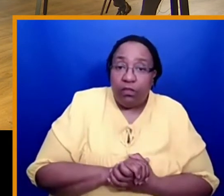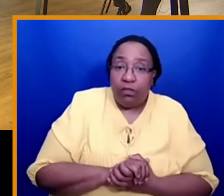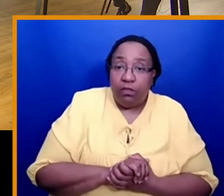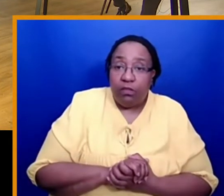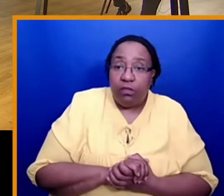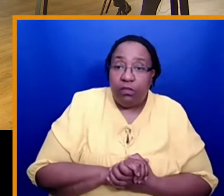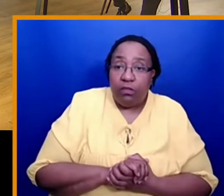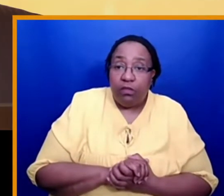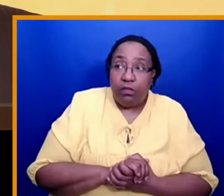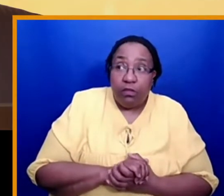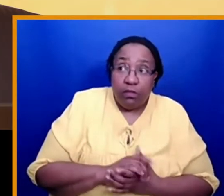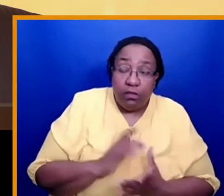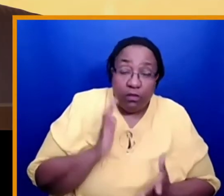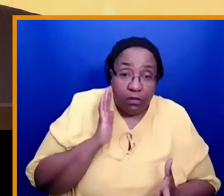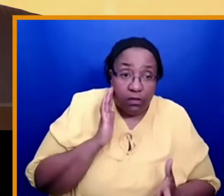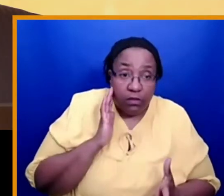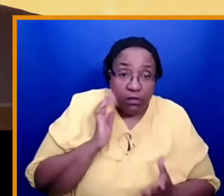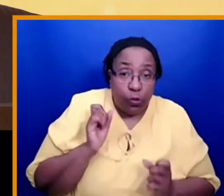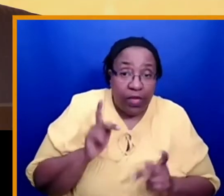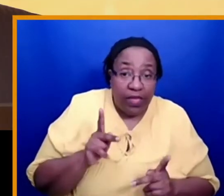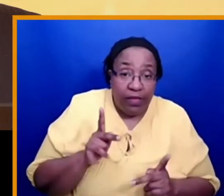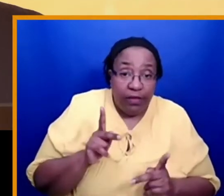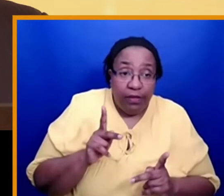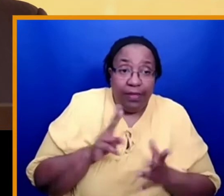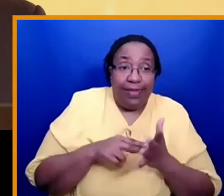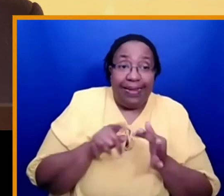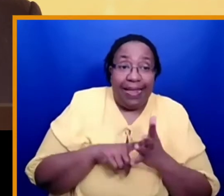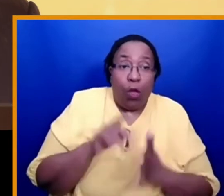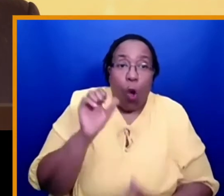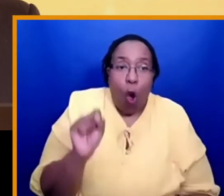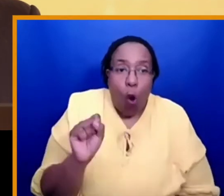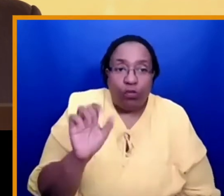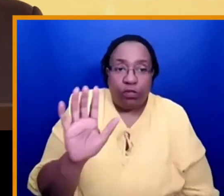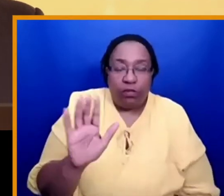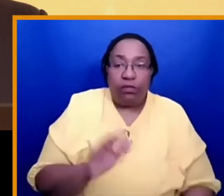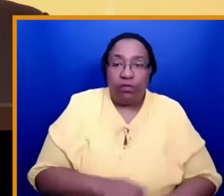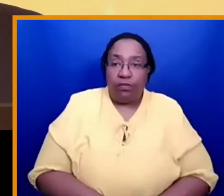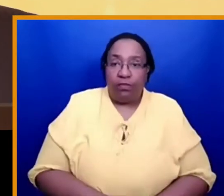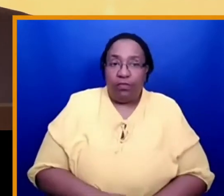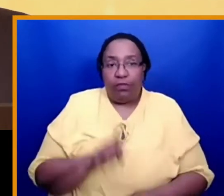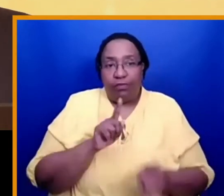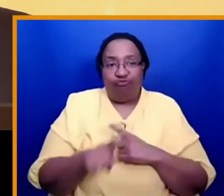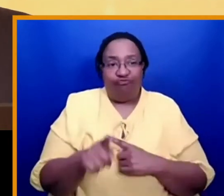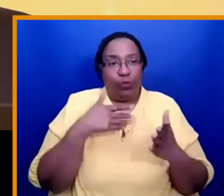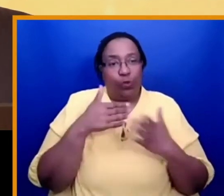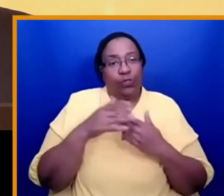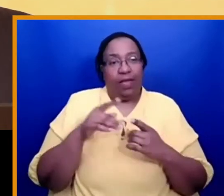Okay. Neil, can you hold on? I'll just find out what's happening.